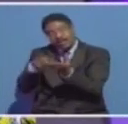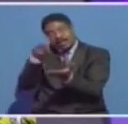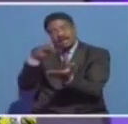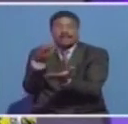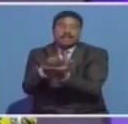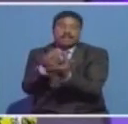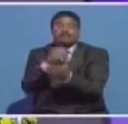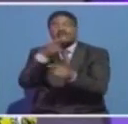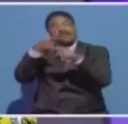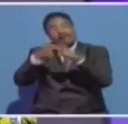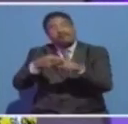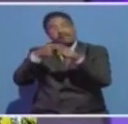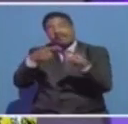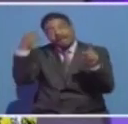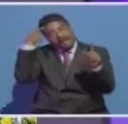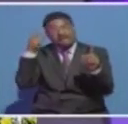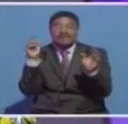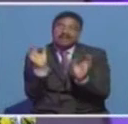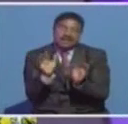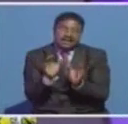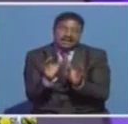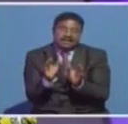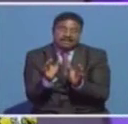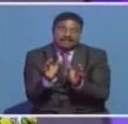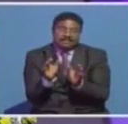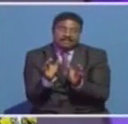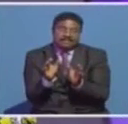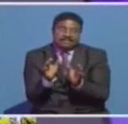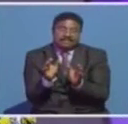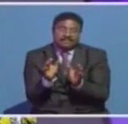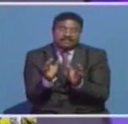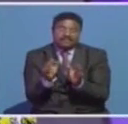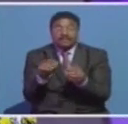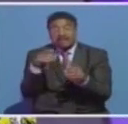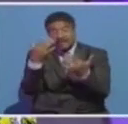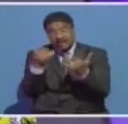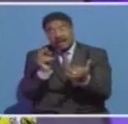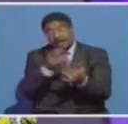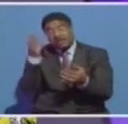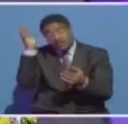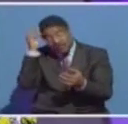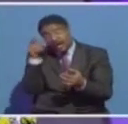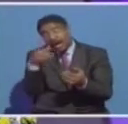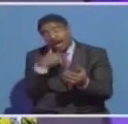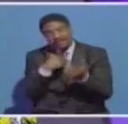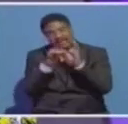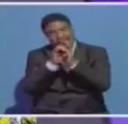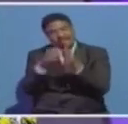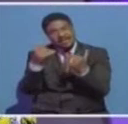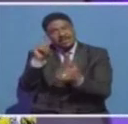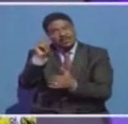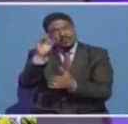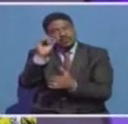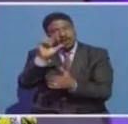on the treasury. You may have, I mean, it's a widespread knowledge now that we have all these toll gates which are raising